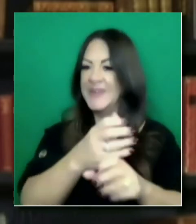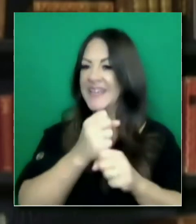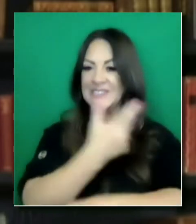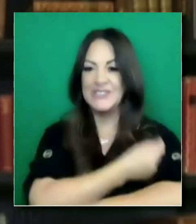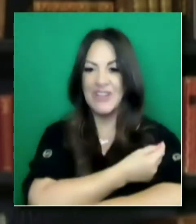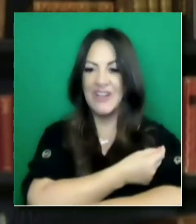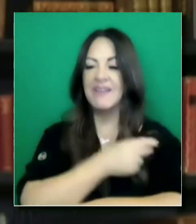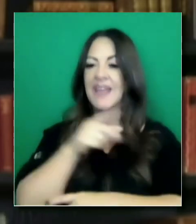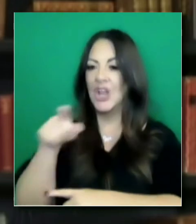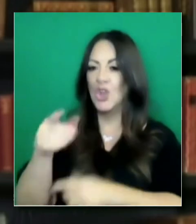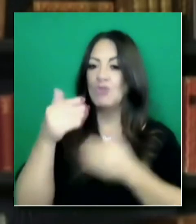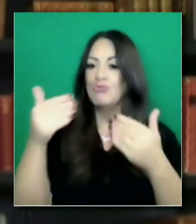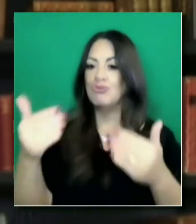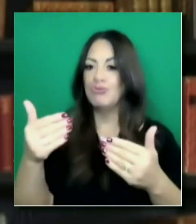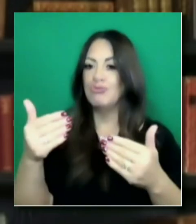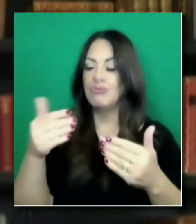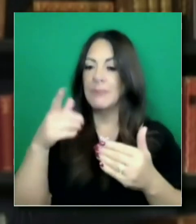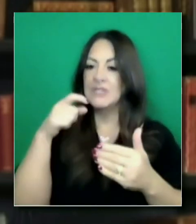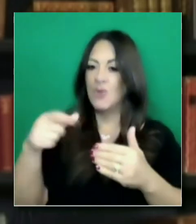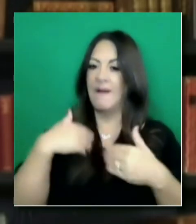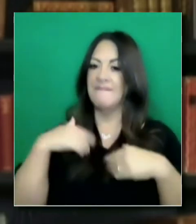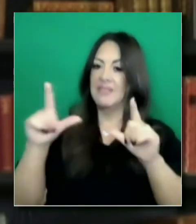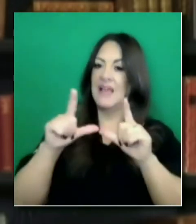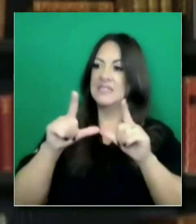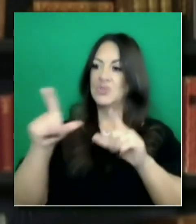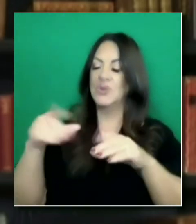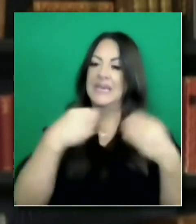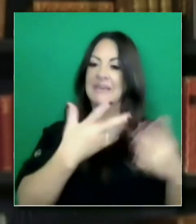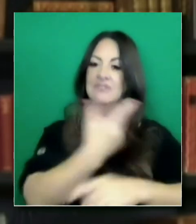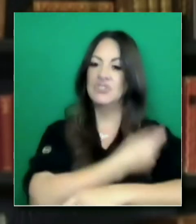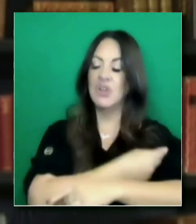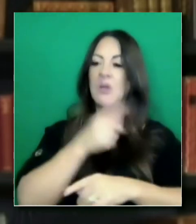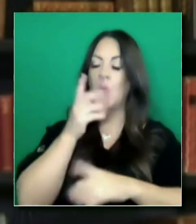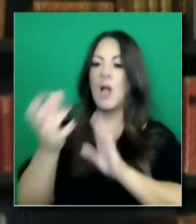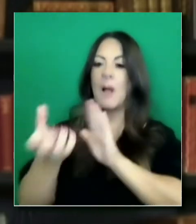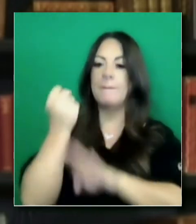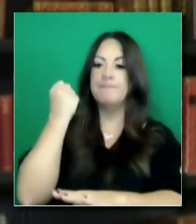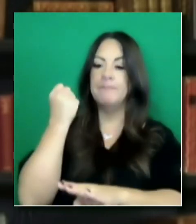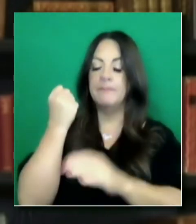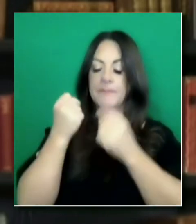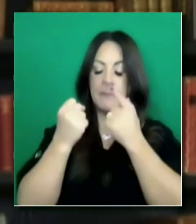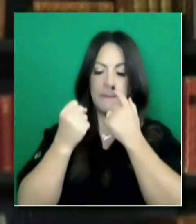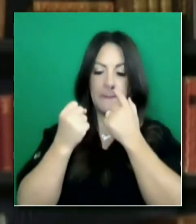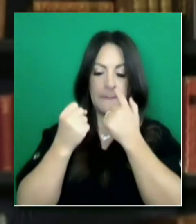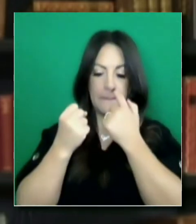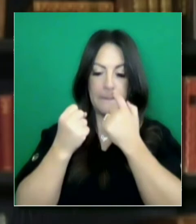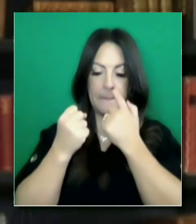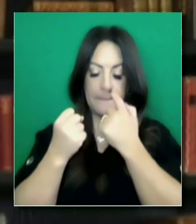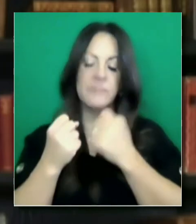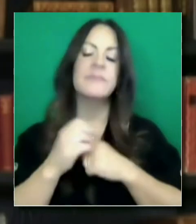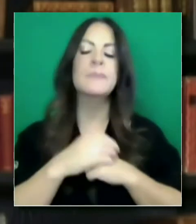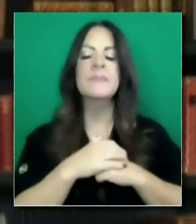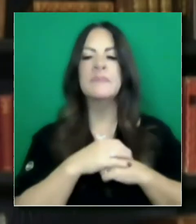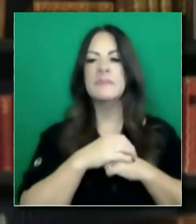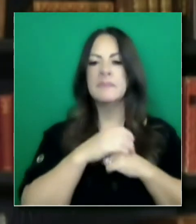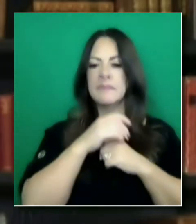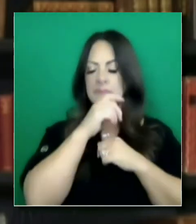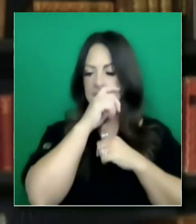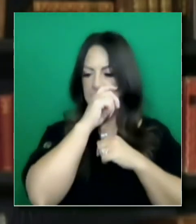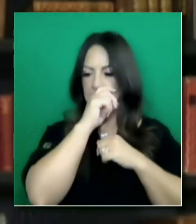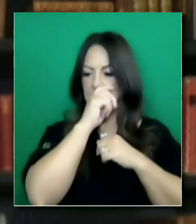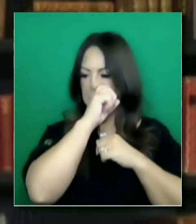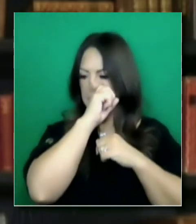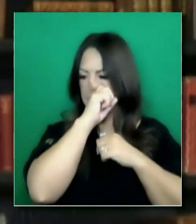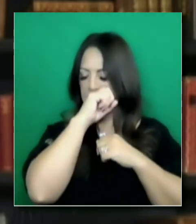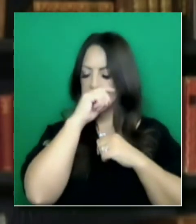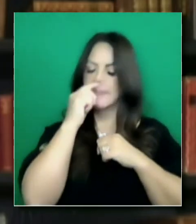reputational impacts as well. We are going to be aggressive here, but you are not wrong in the way you